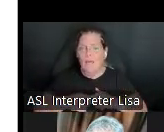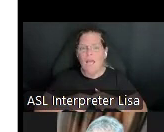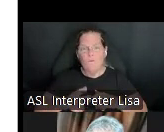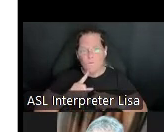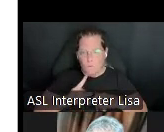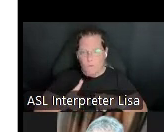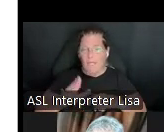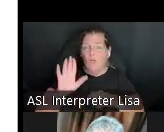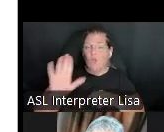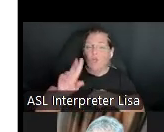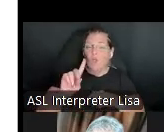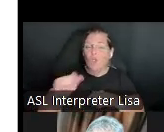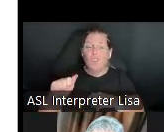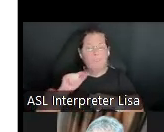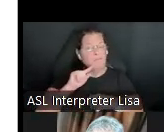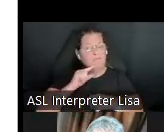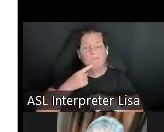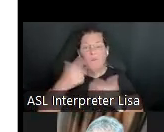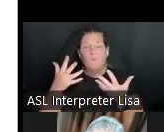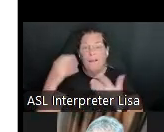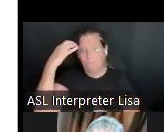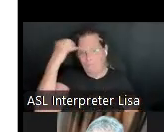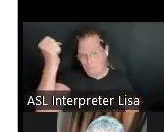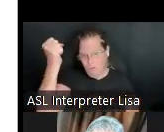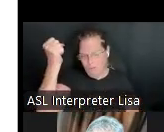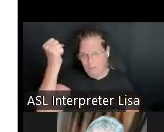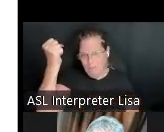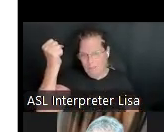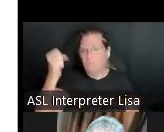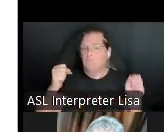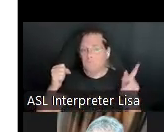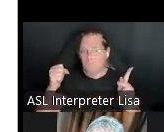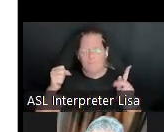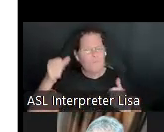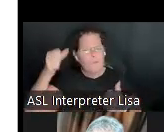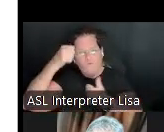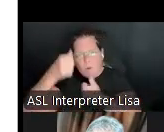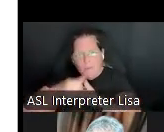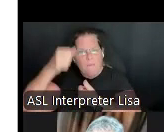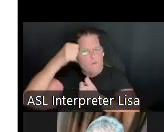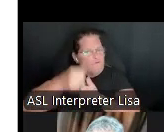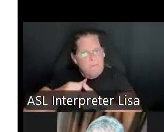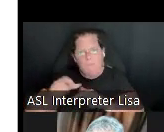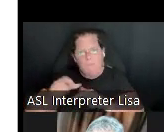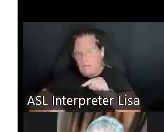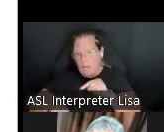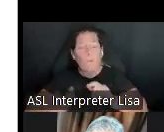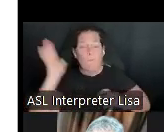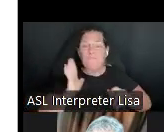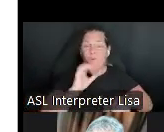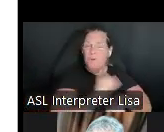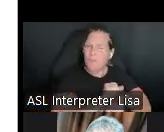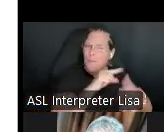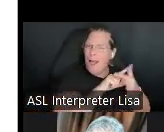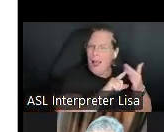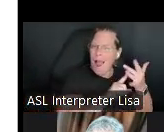part of her disability was memory. She could not remember a lot of stuff that she did before, but she